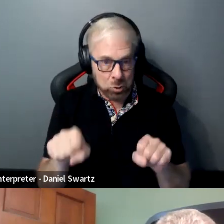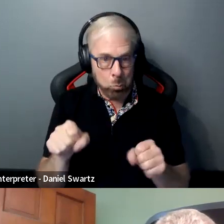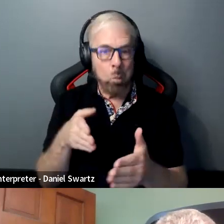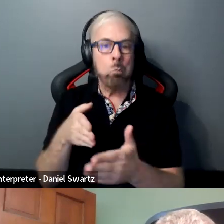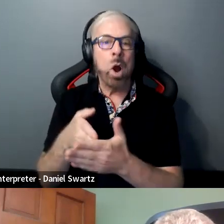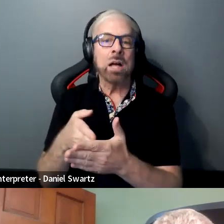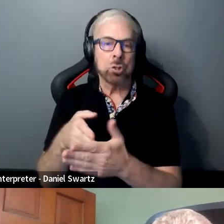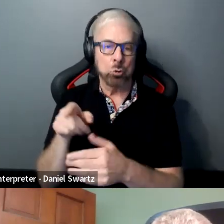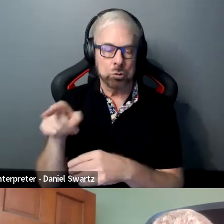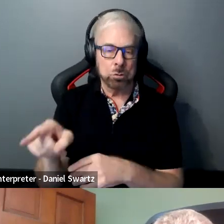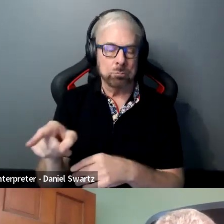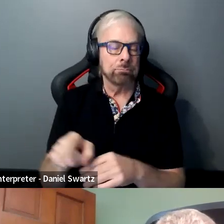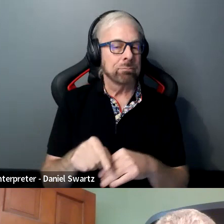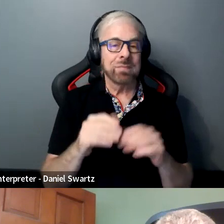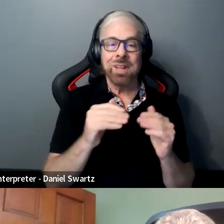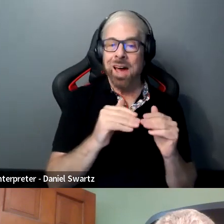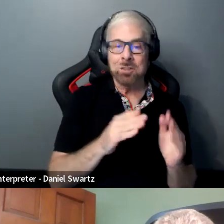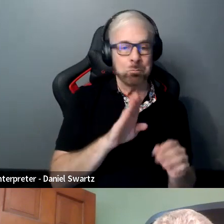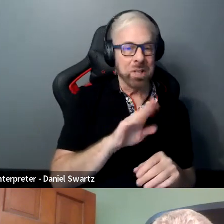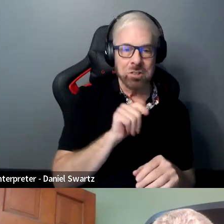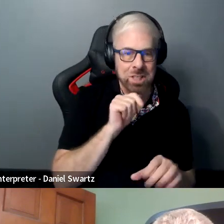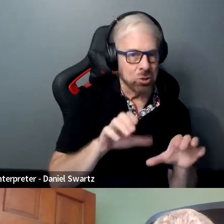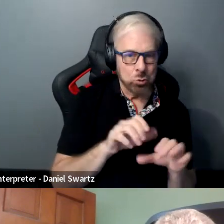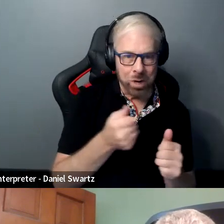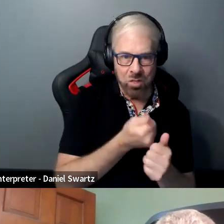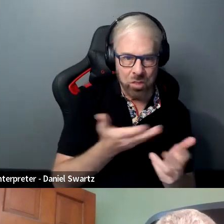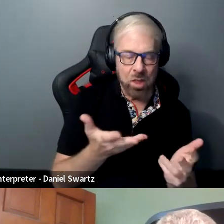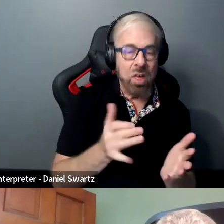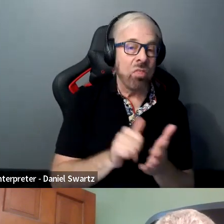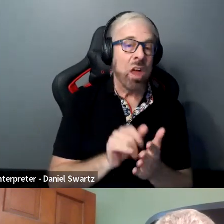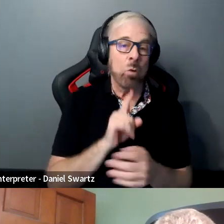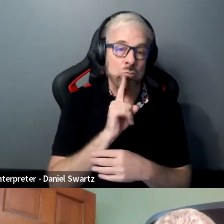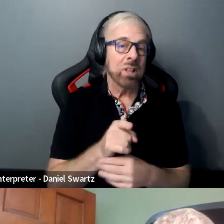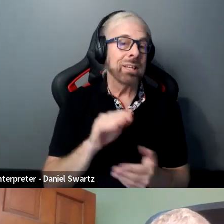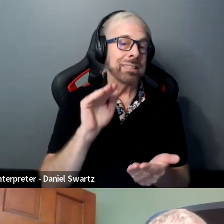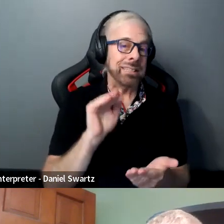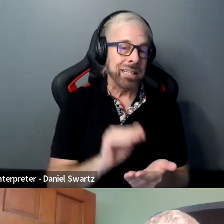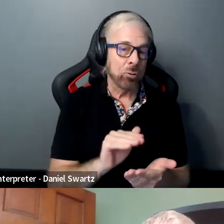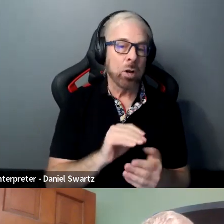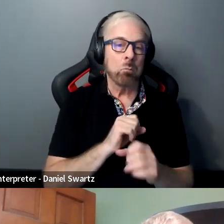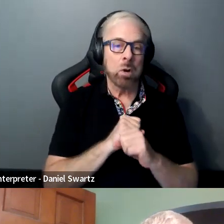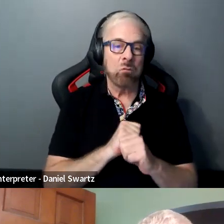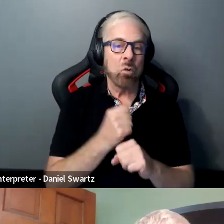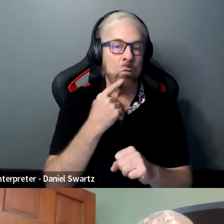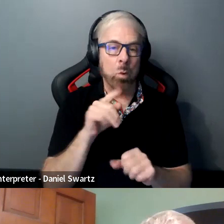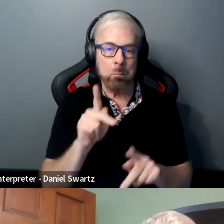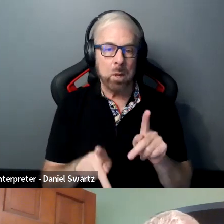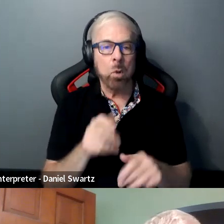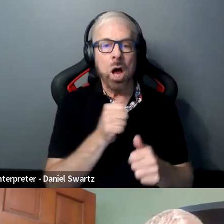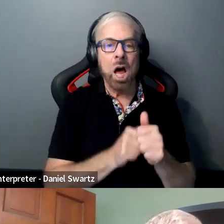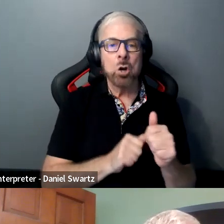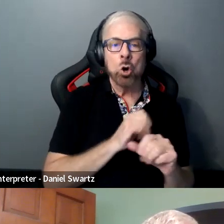bill doesn't do any of those things. It, in fact, would decrease protections for persons under guardianship